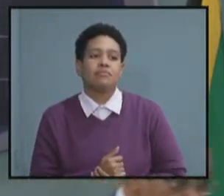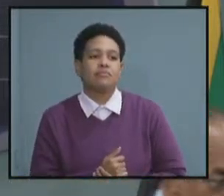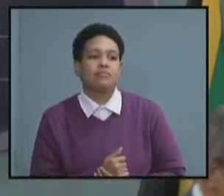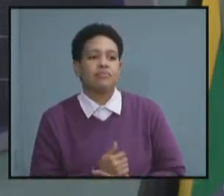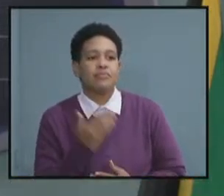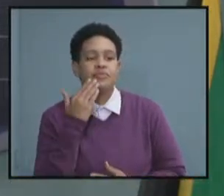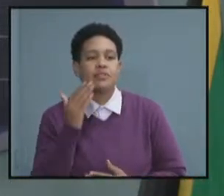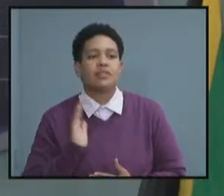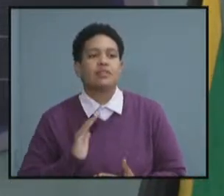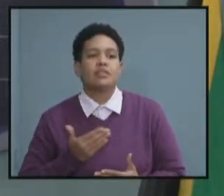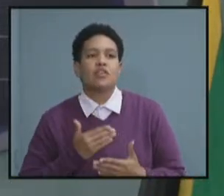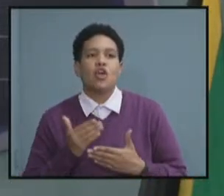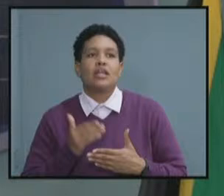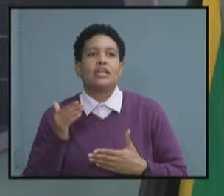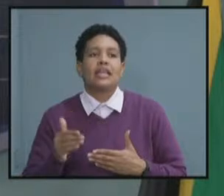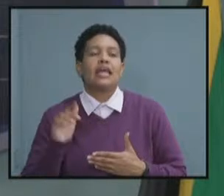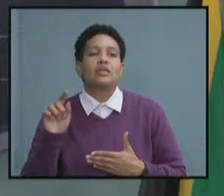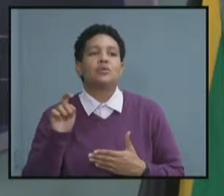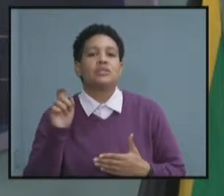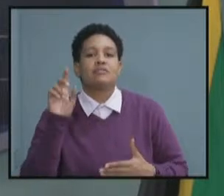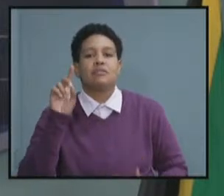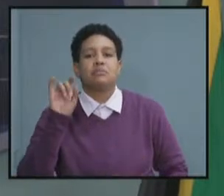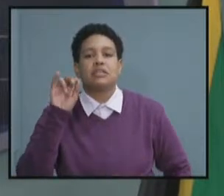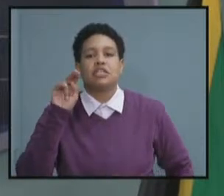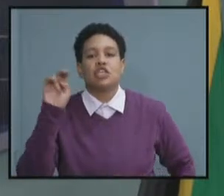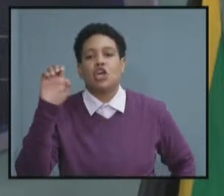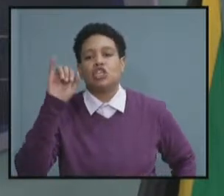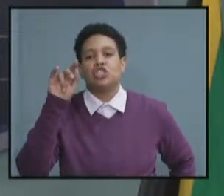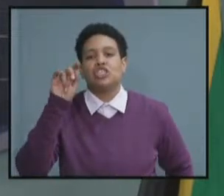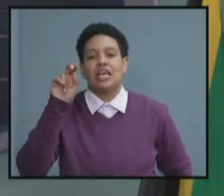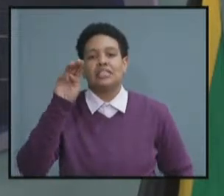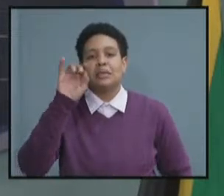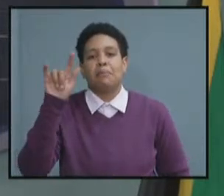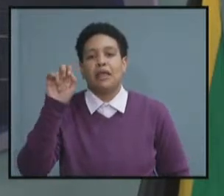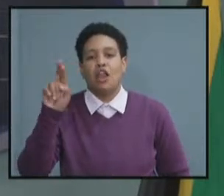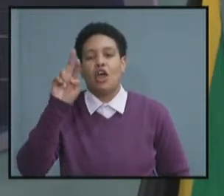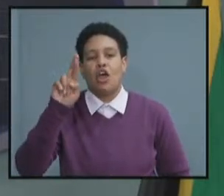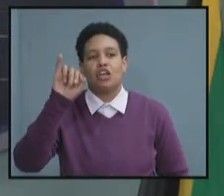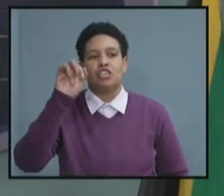Thank you. Our next question comes from Dion Jackson Miller, RJR.